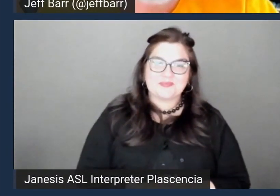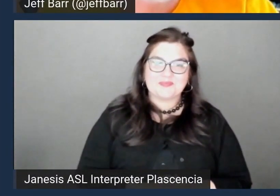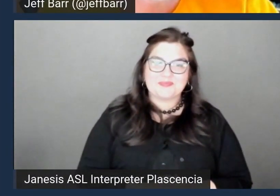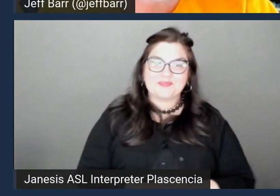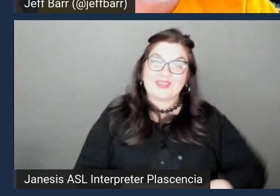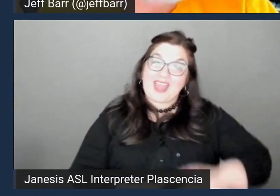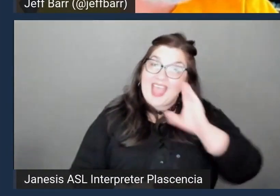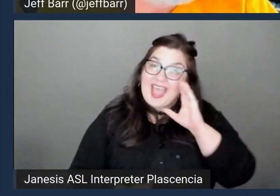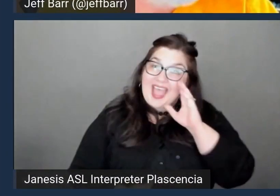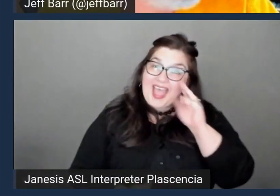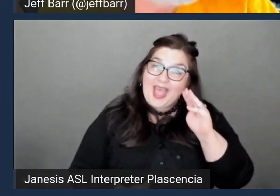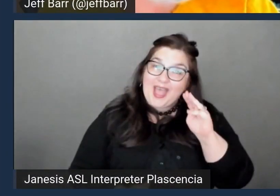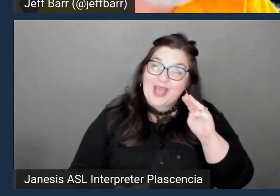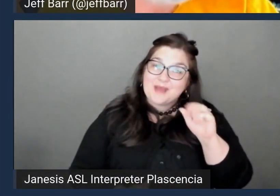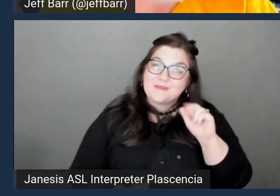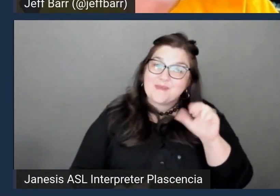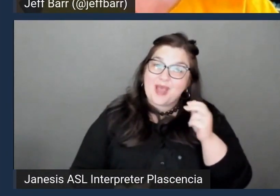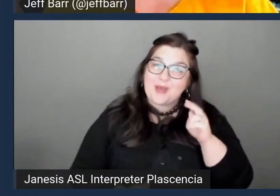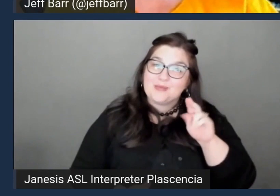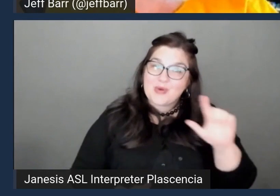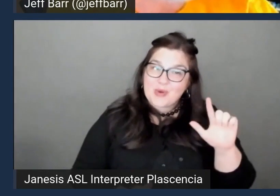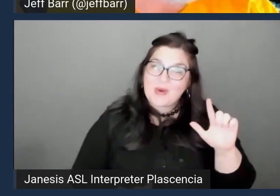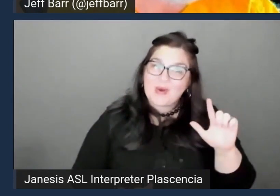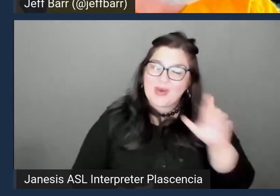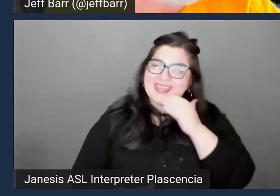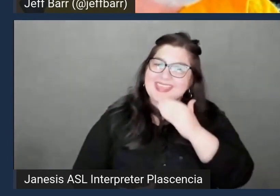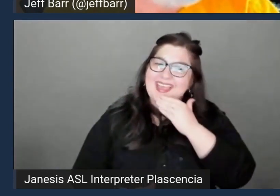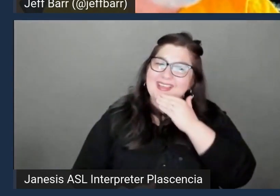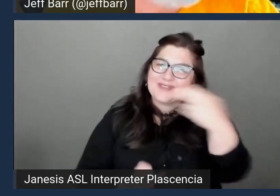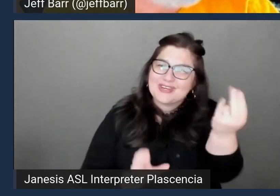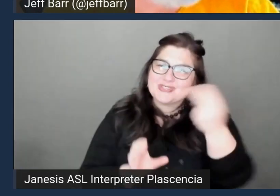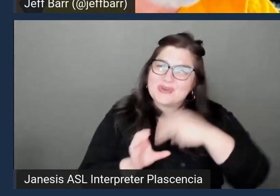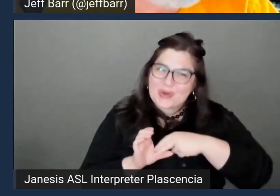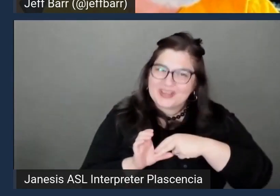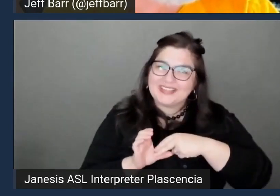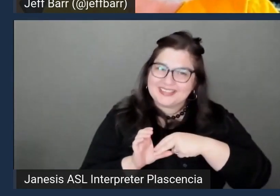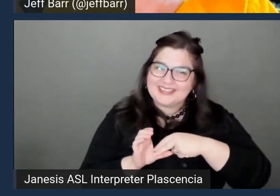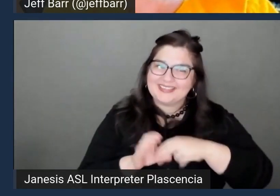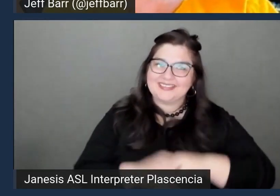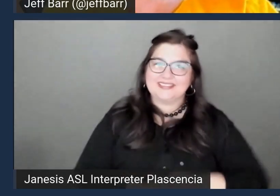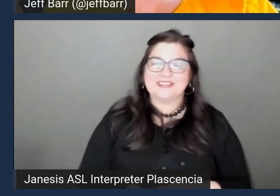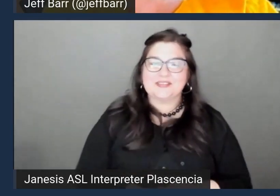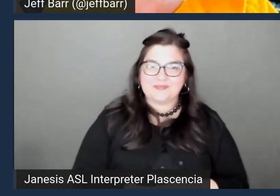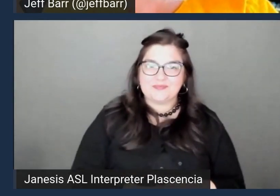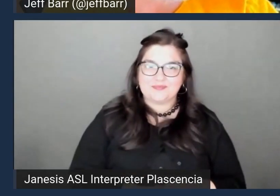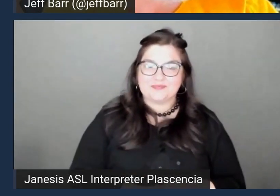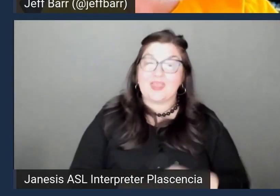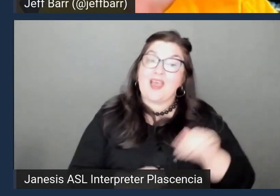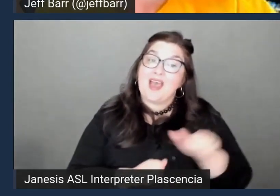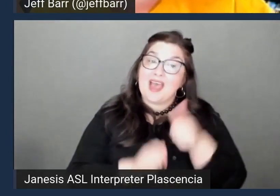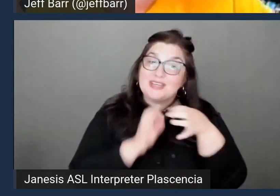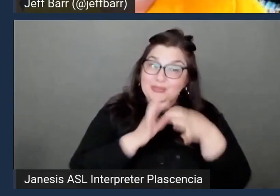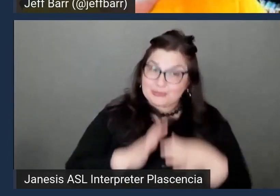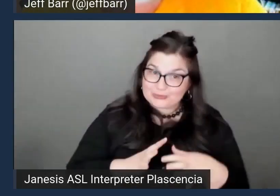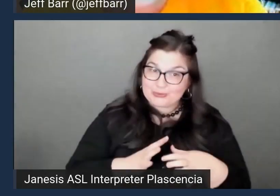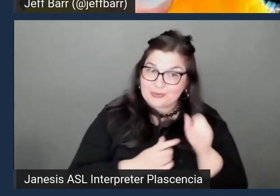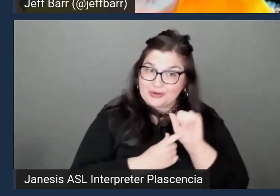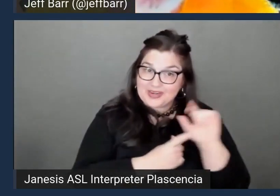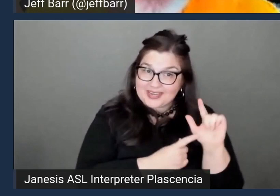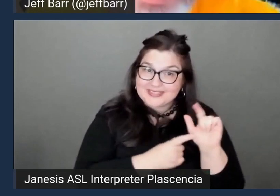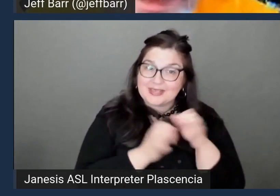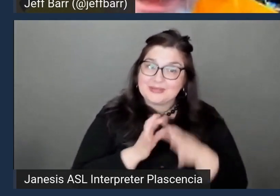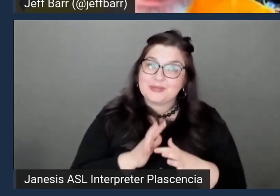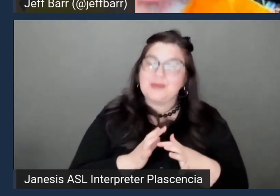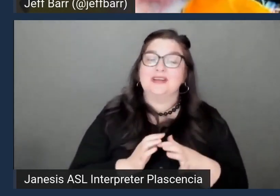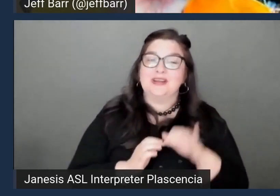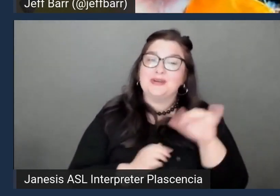Hi, Mahul. Thank you for Hey. joining us. And we also have another interpreter, ASL interpreter with us,